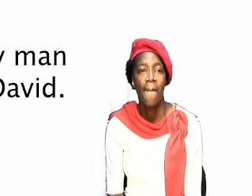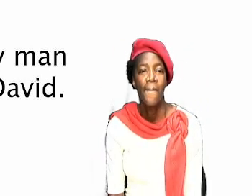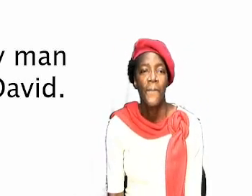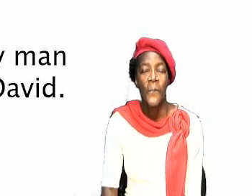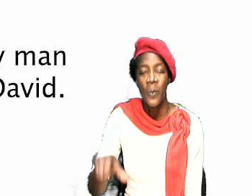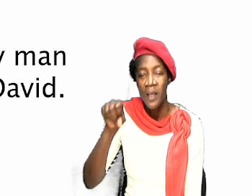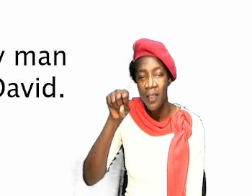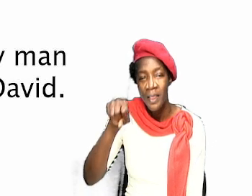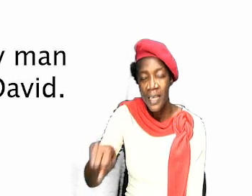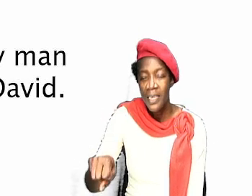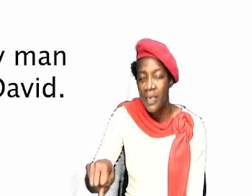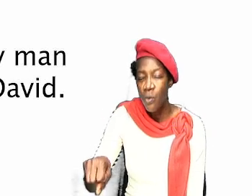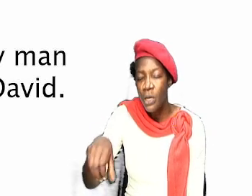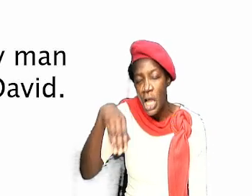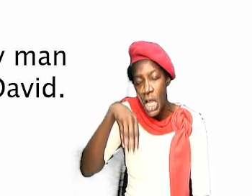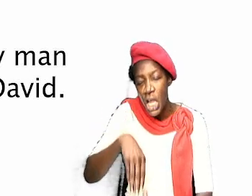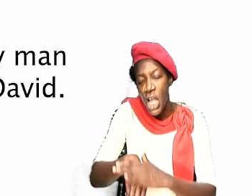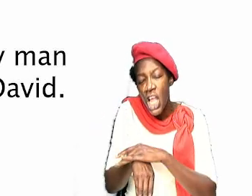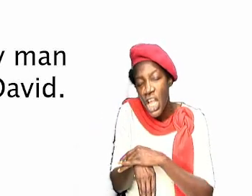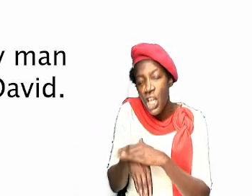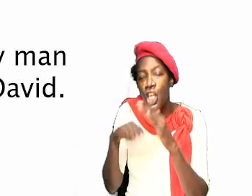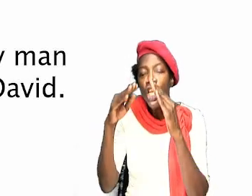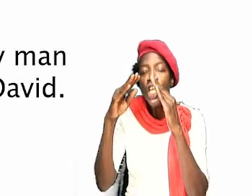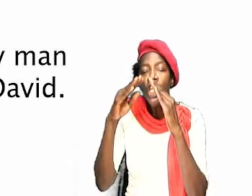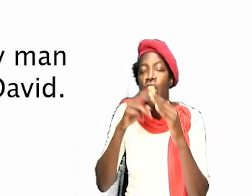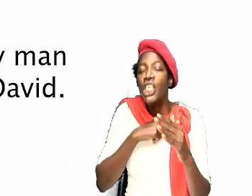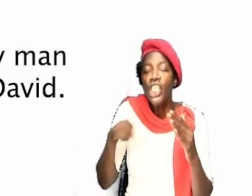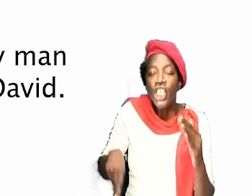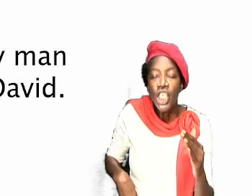he could be in the house of the king.